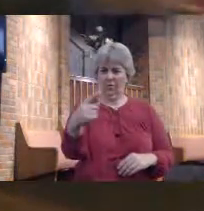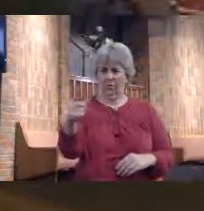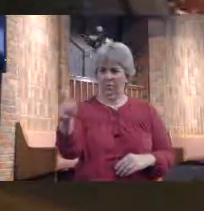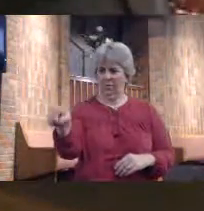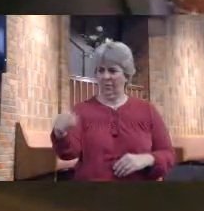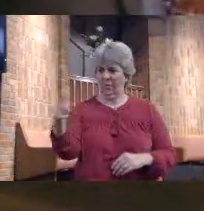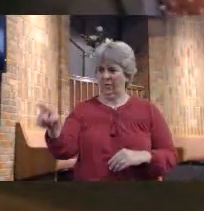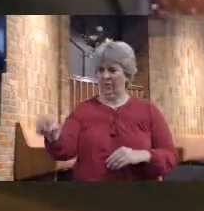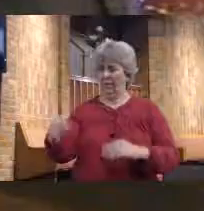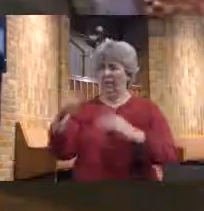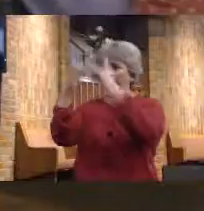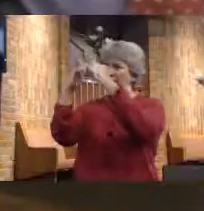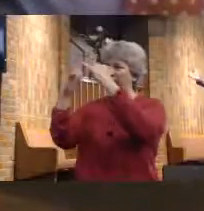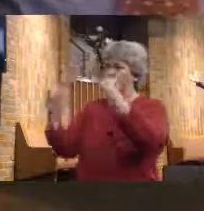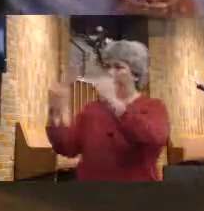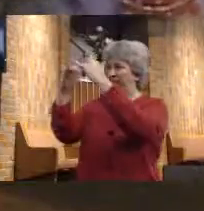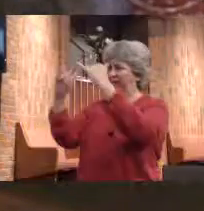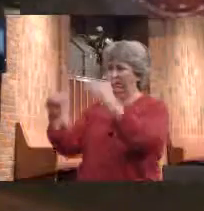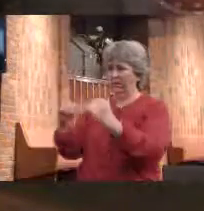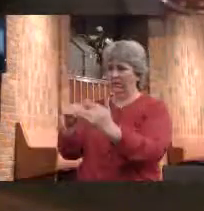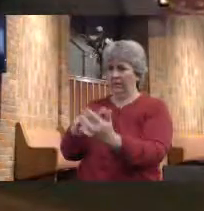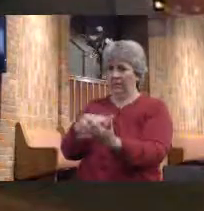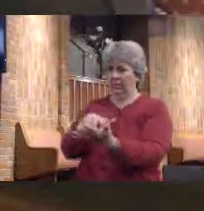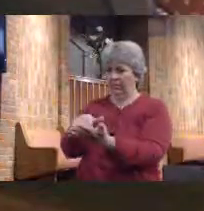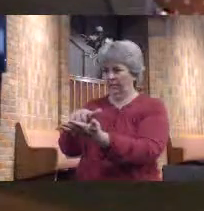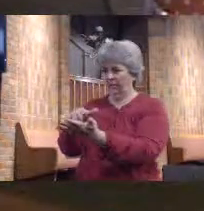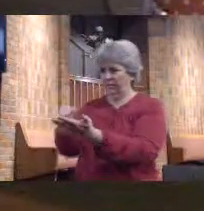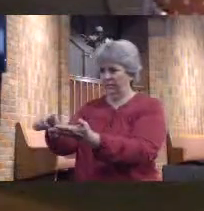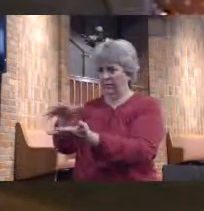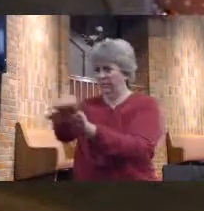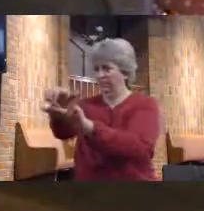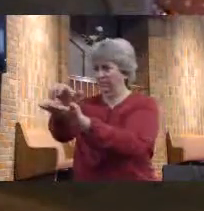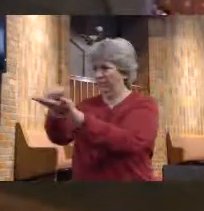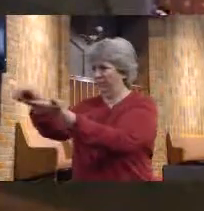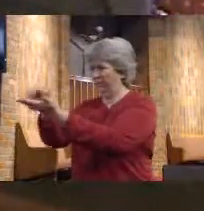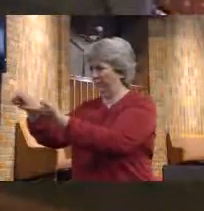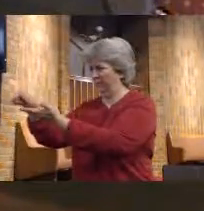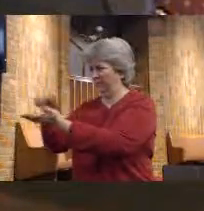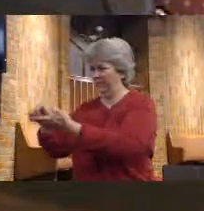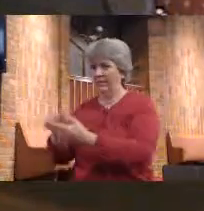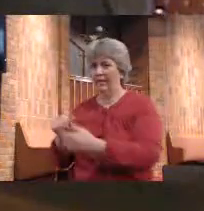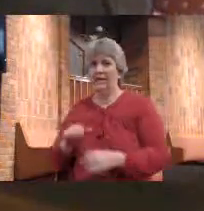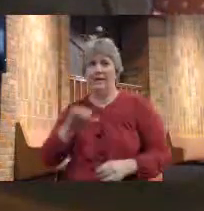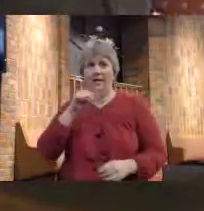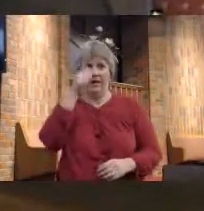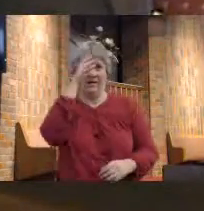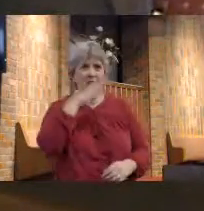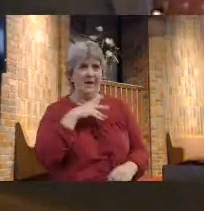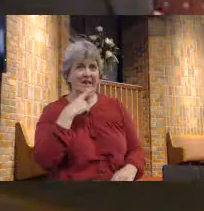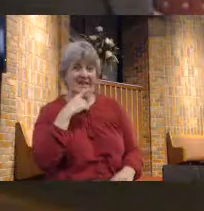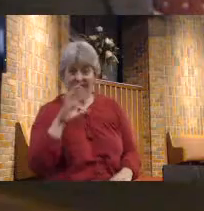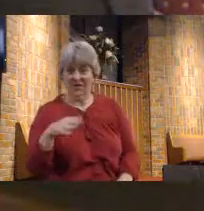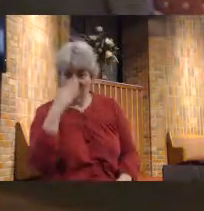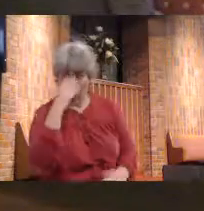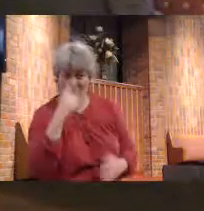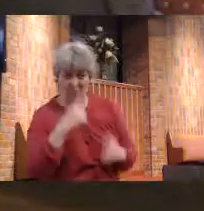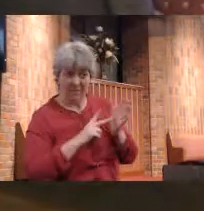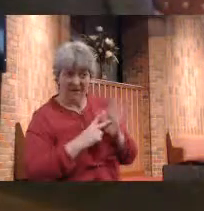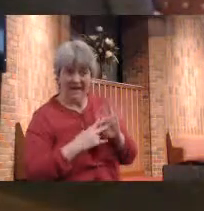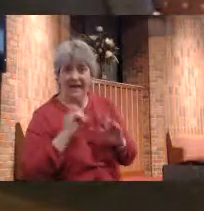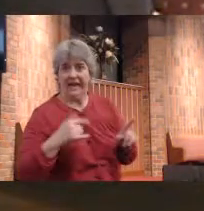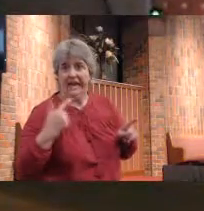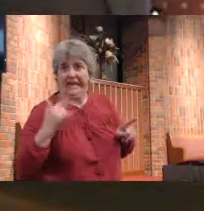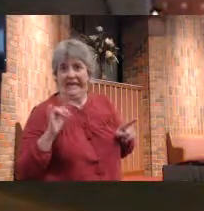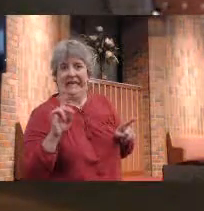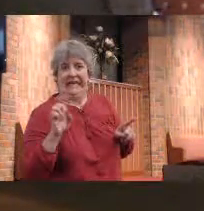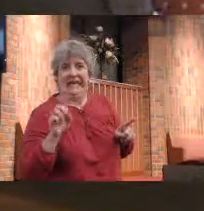our tents, and it destroyed us all. And the other man said, it's Gideon that you're